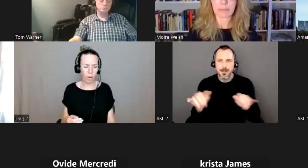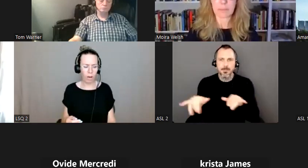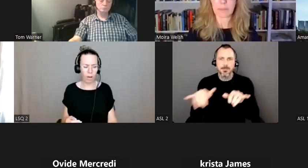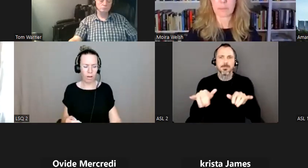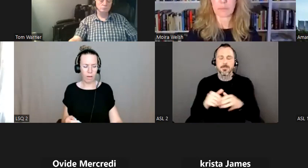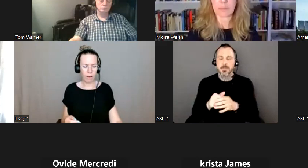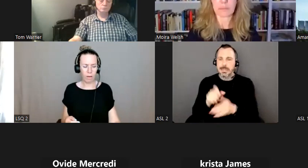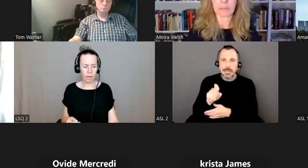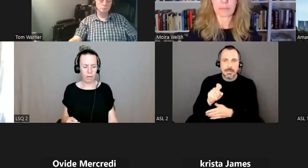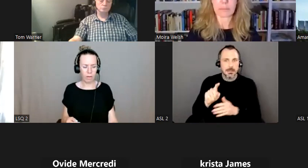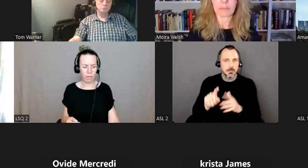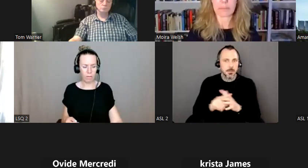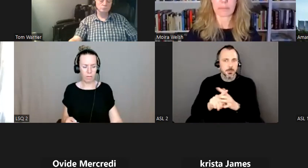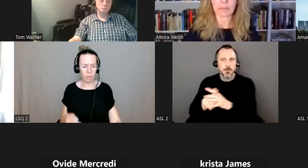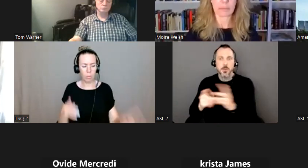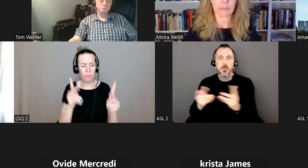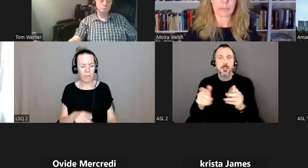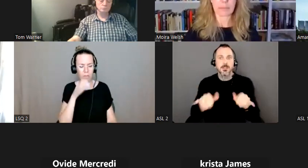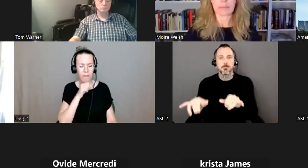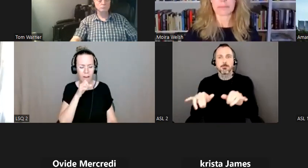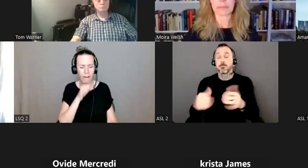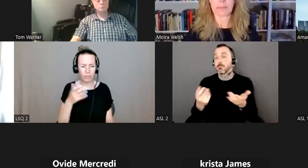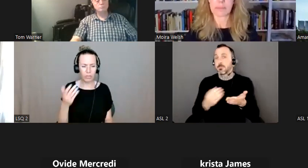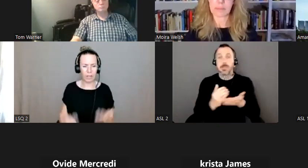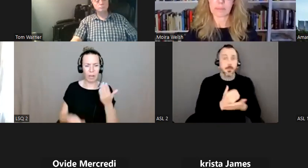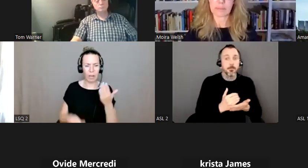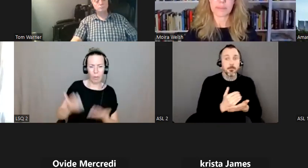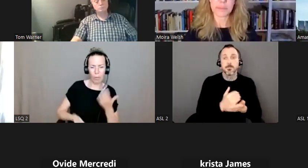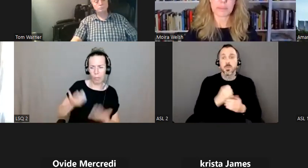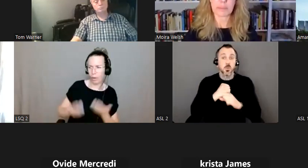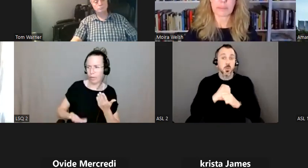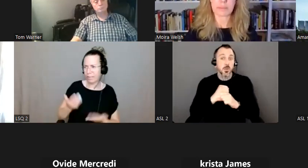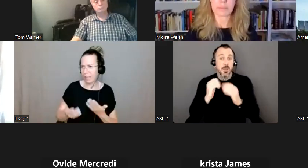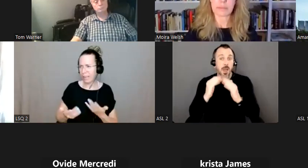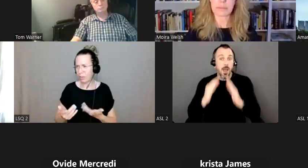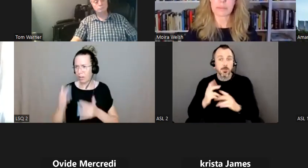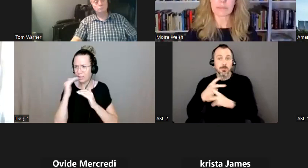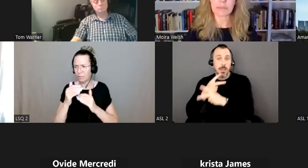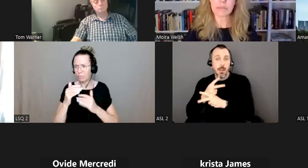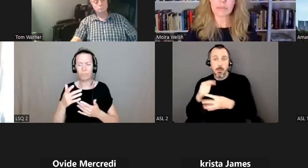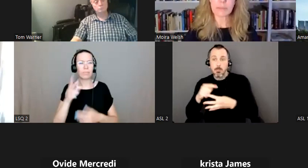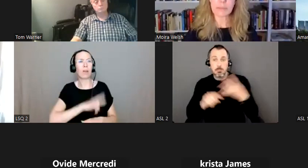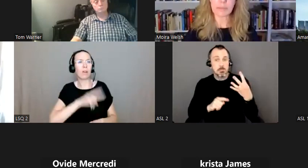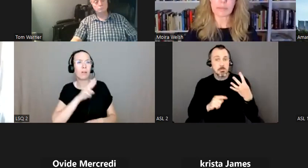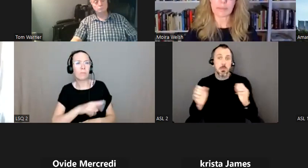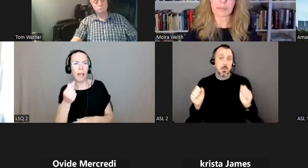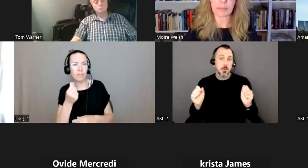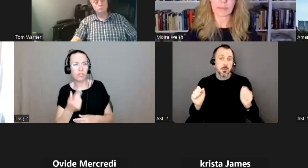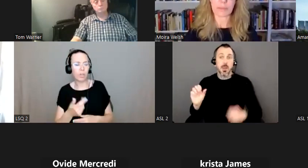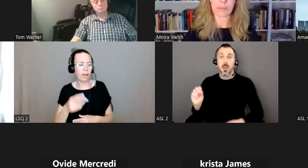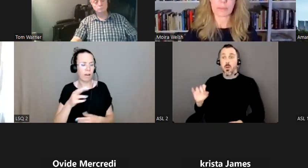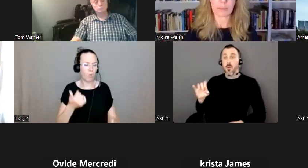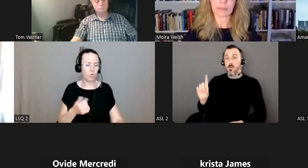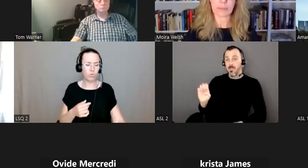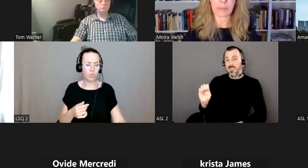be income, security, housing, and care. But then, you know, as Ovide Mercredi was just